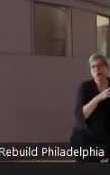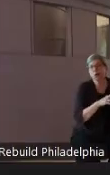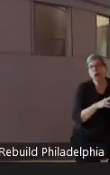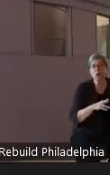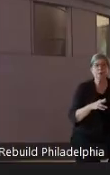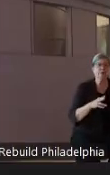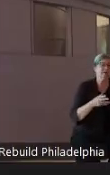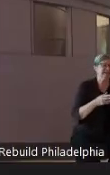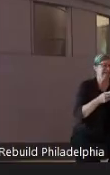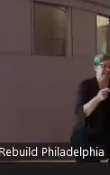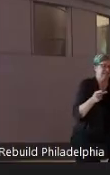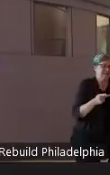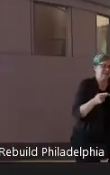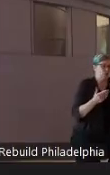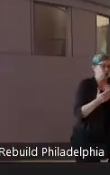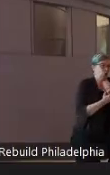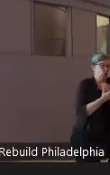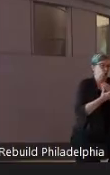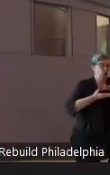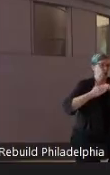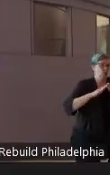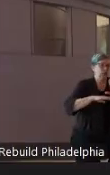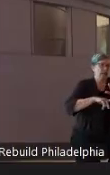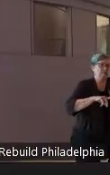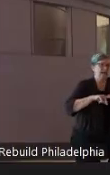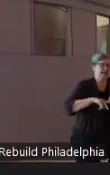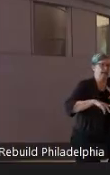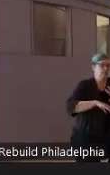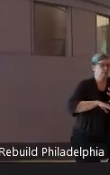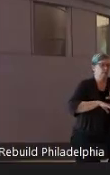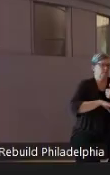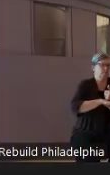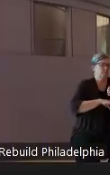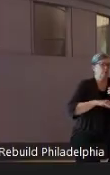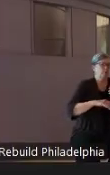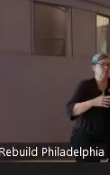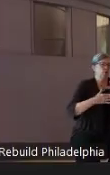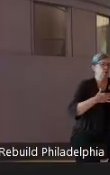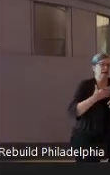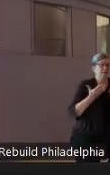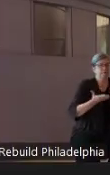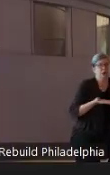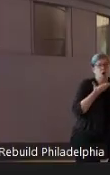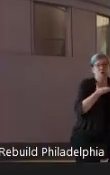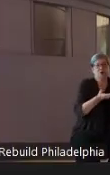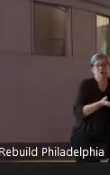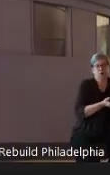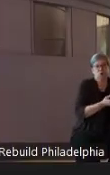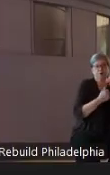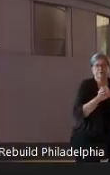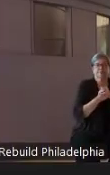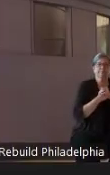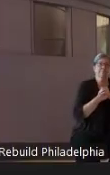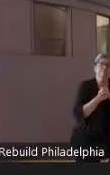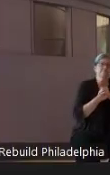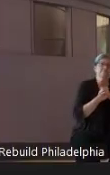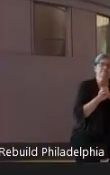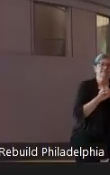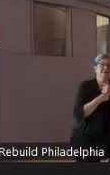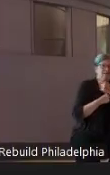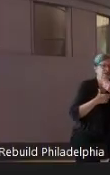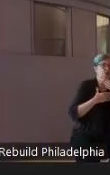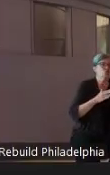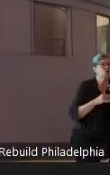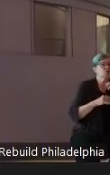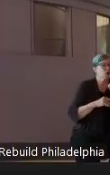rooms, or spaces for new community-based programs that might be offered at the facility in the future. These rooms are intended